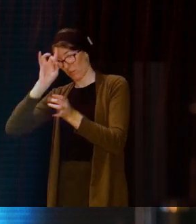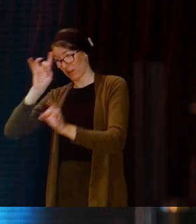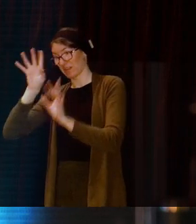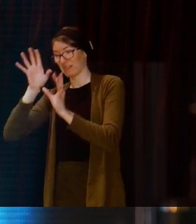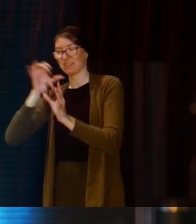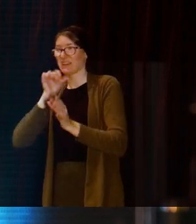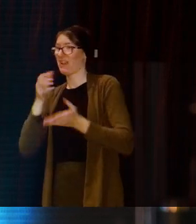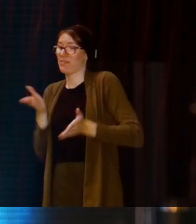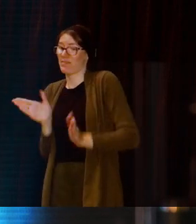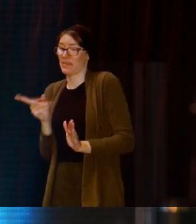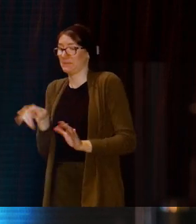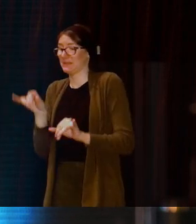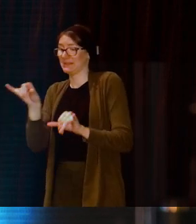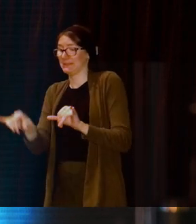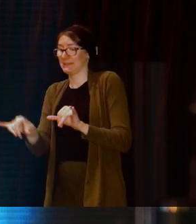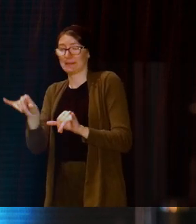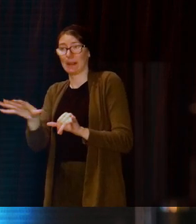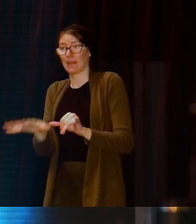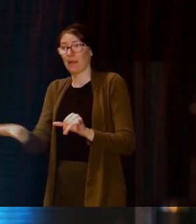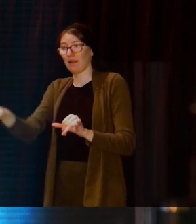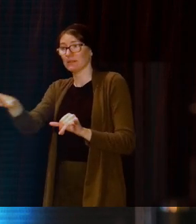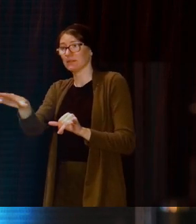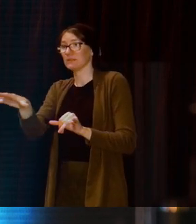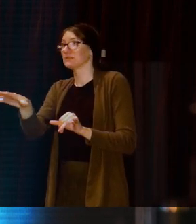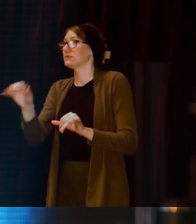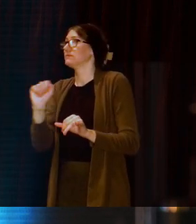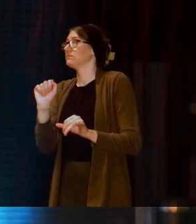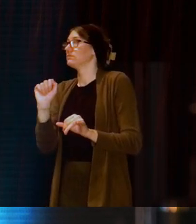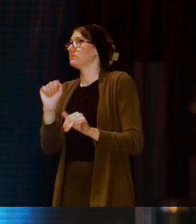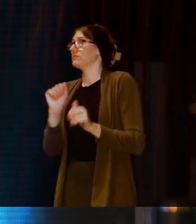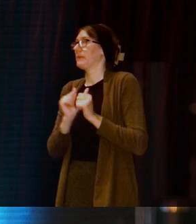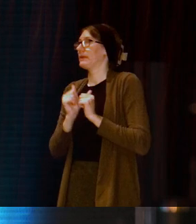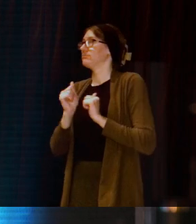allow them to remain in the land. Well, I think I've passed it. Oh.